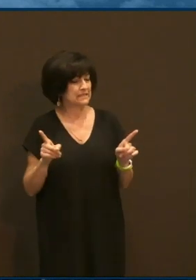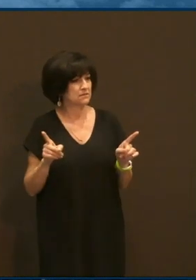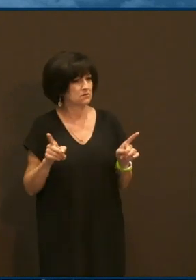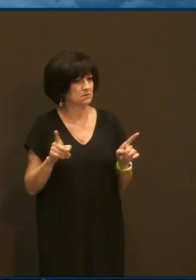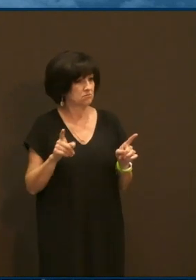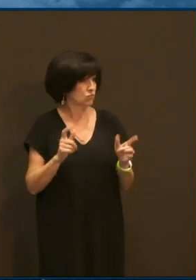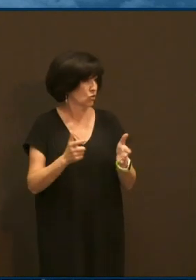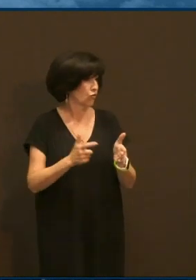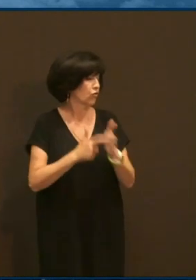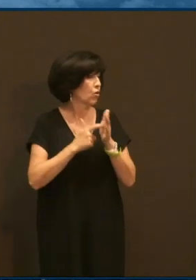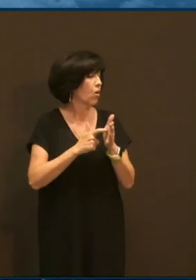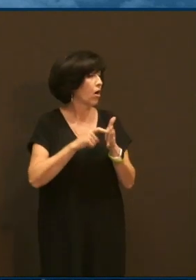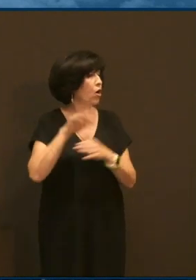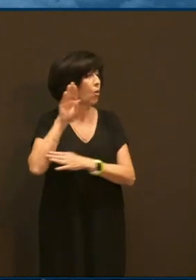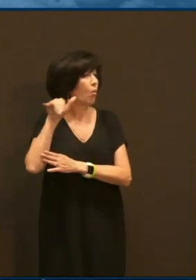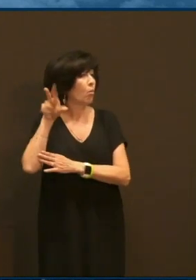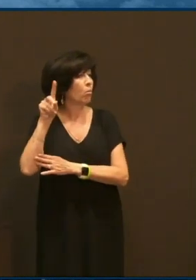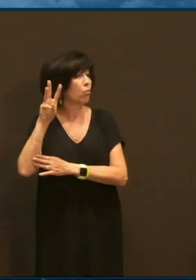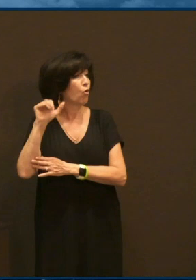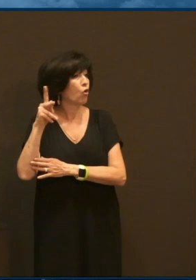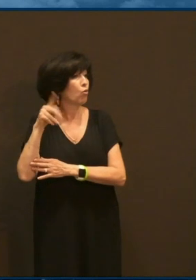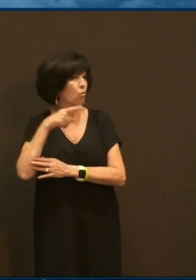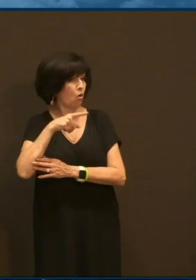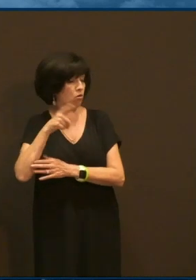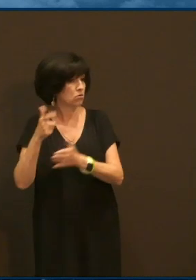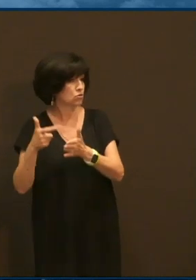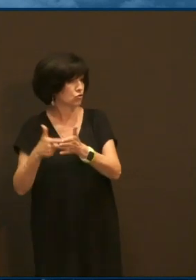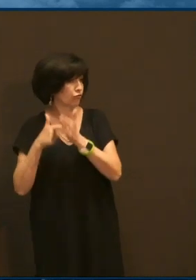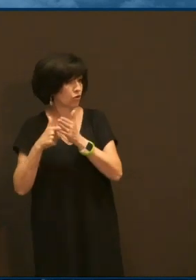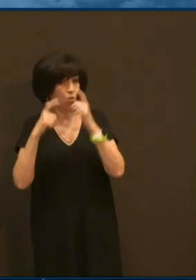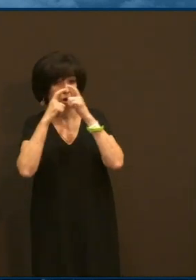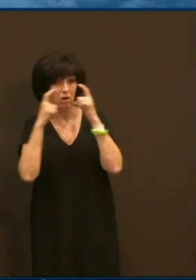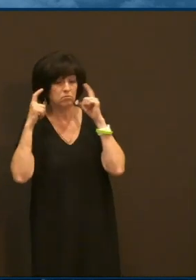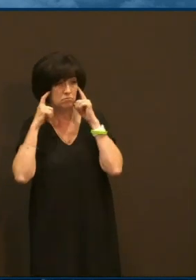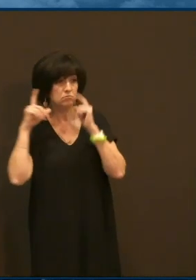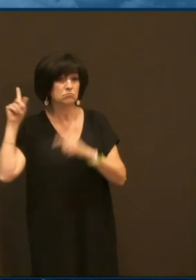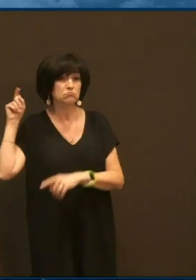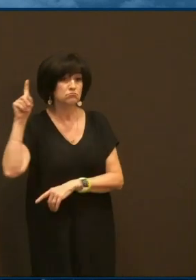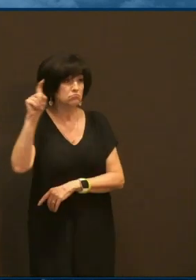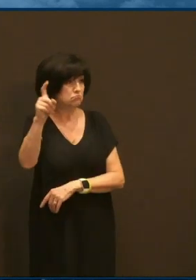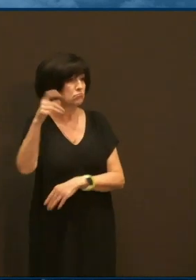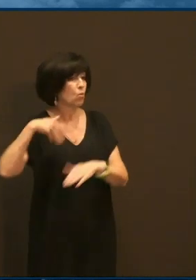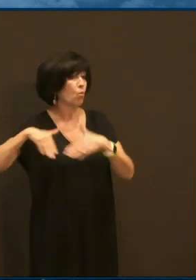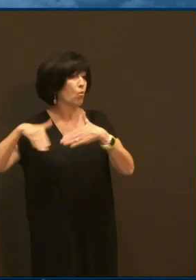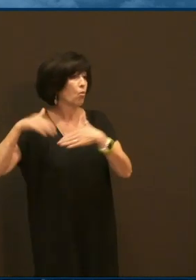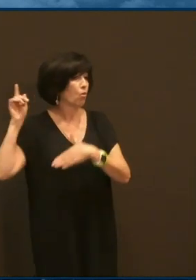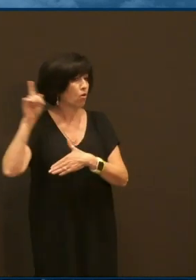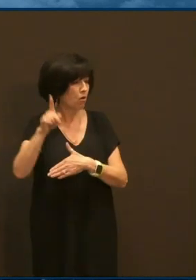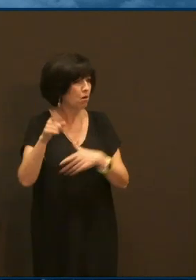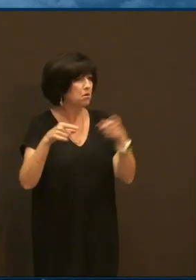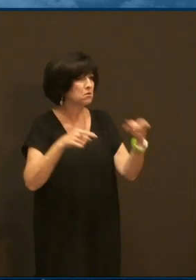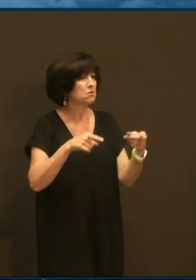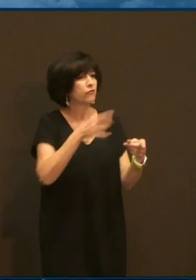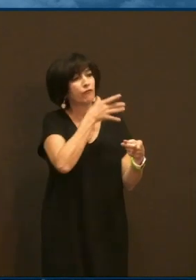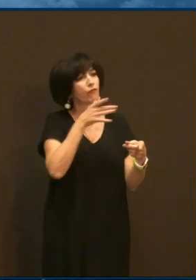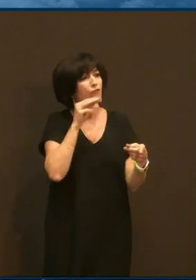a mask on the boardwalk and the social distancing emphasis is the same, so I'm not aware of a difference